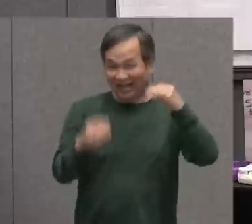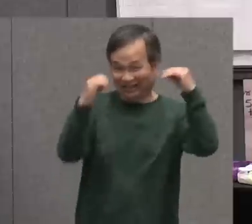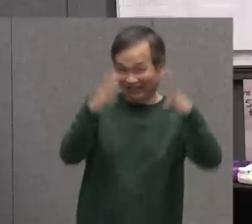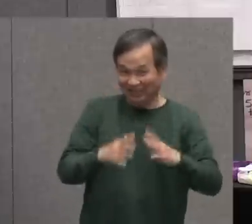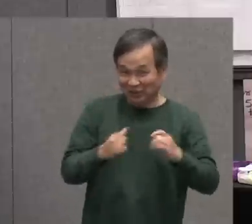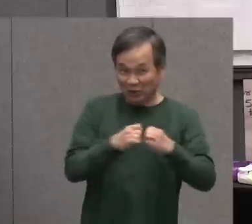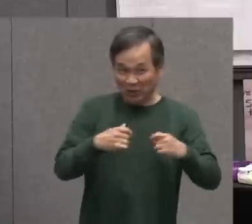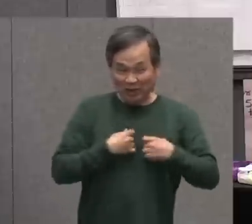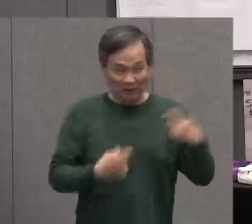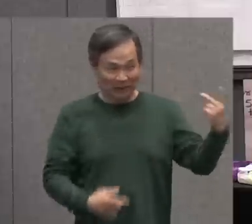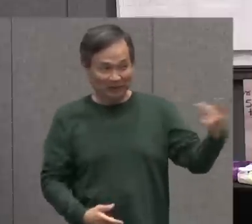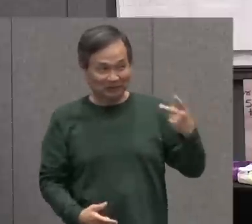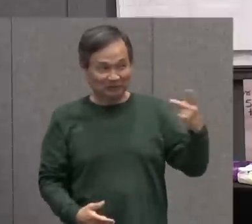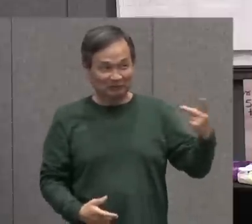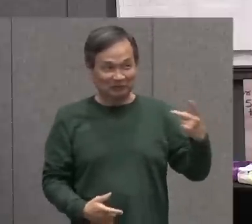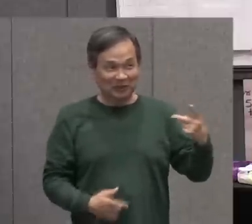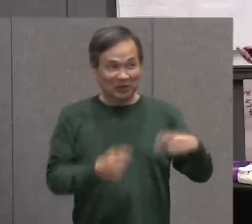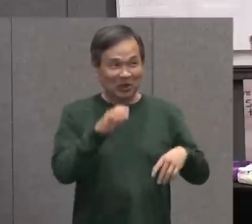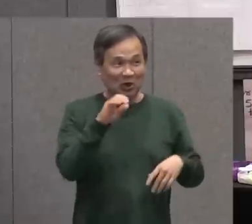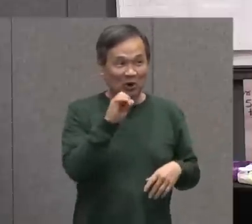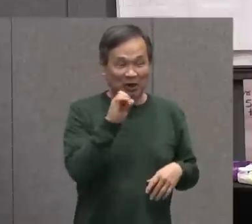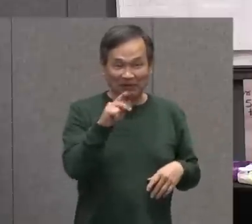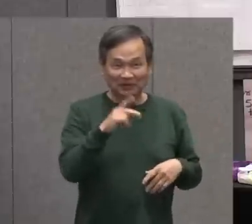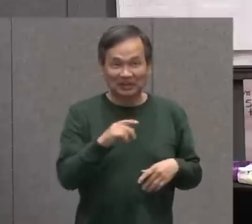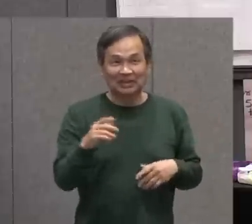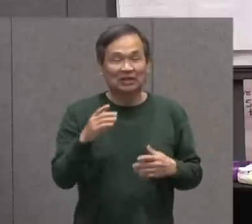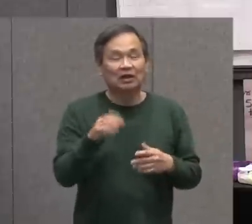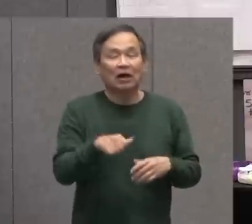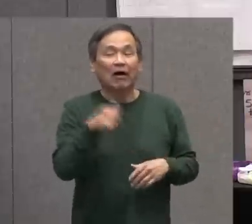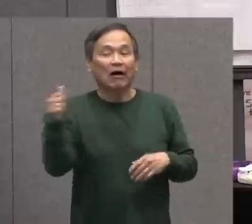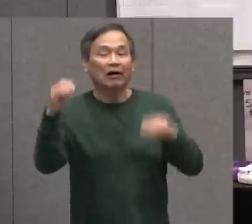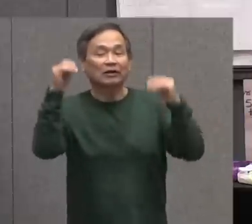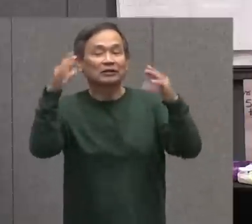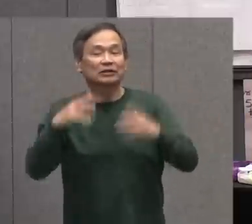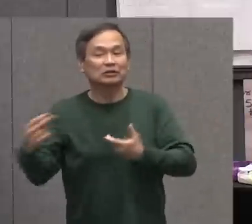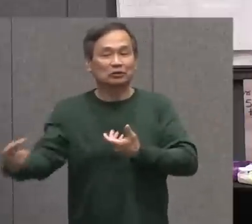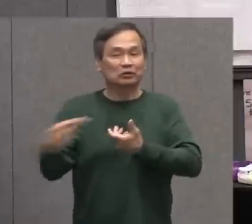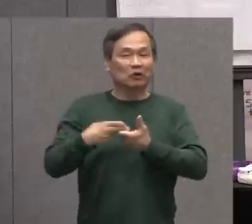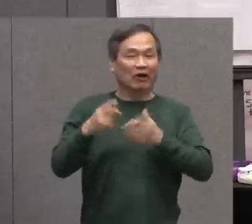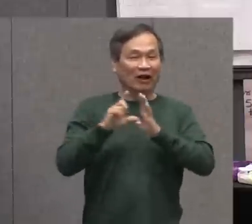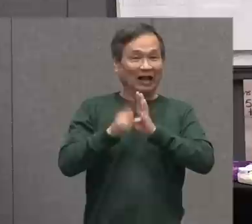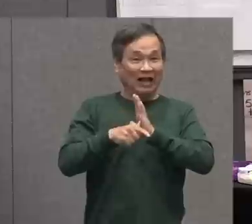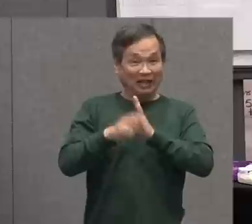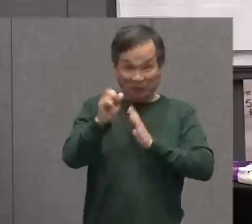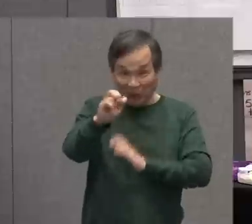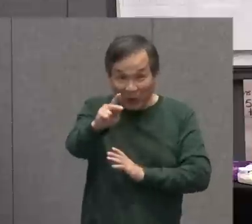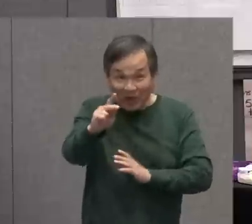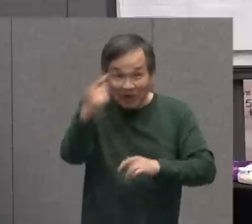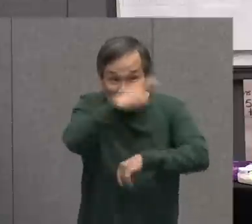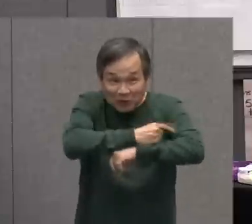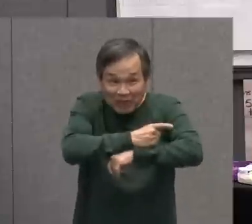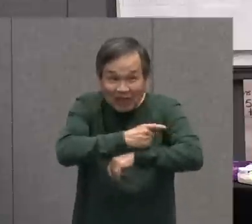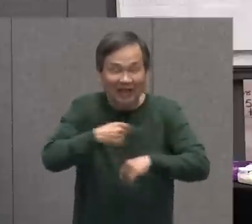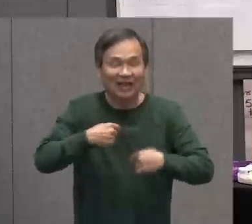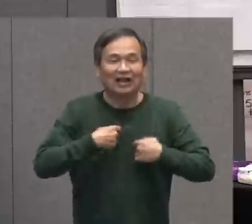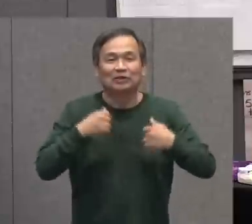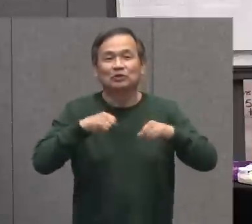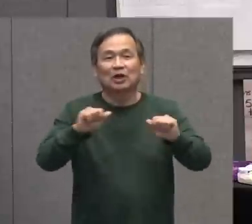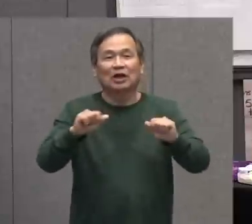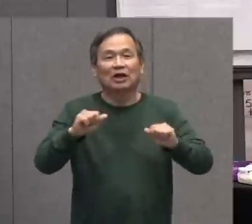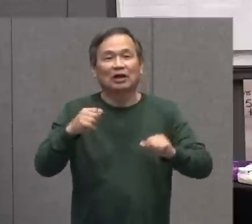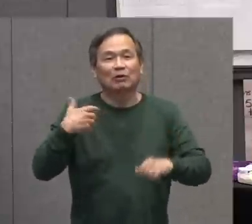today to get things started, and we'll have some of my teacher friends join us after. So today, I'm going to try out a